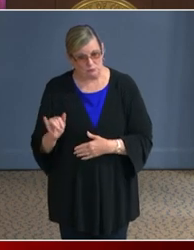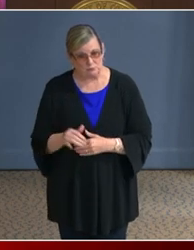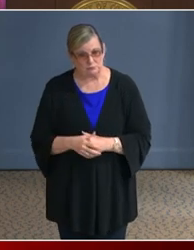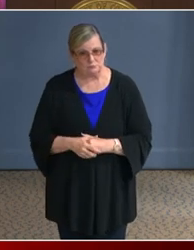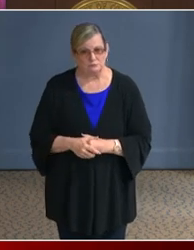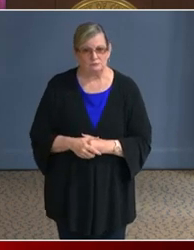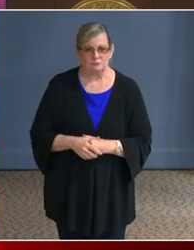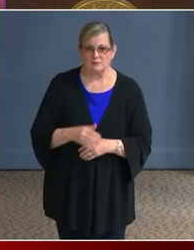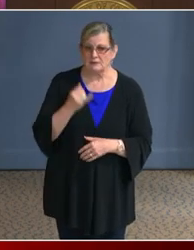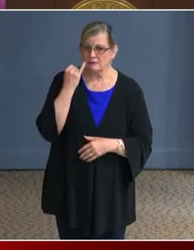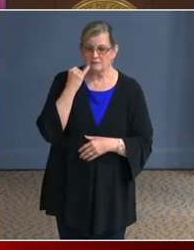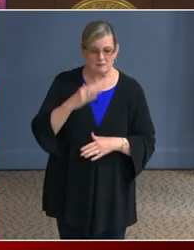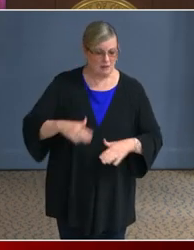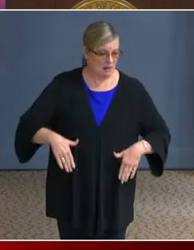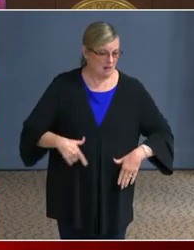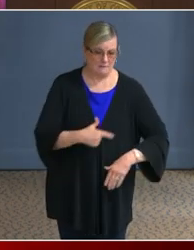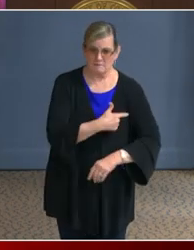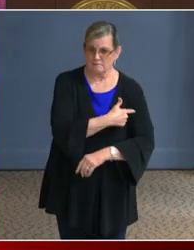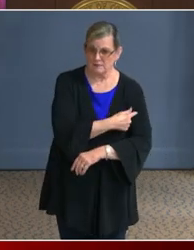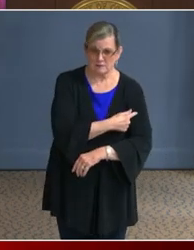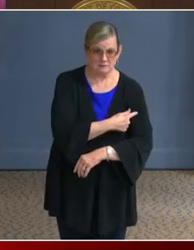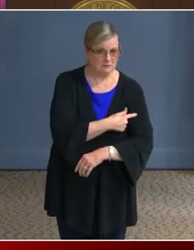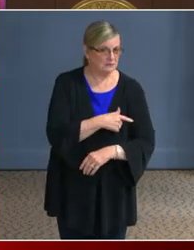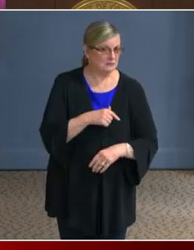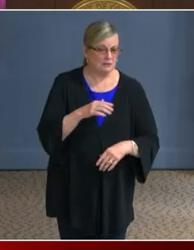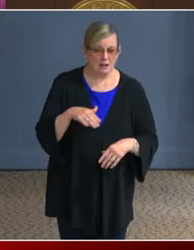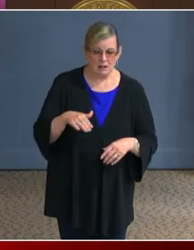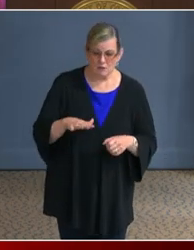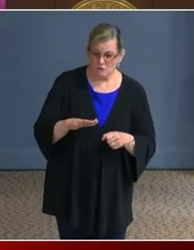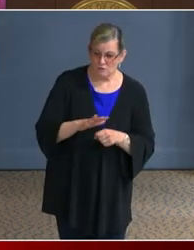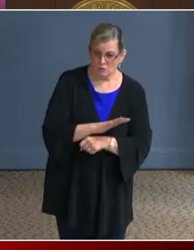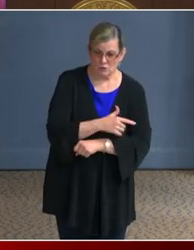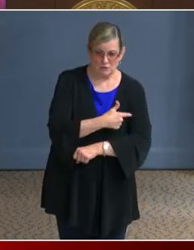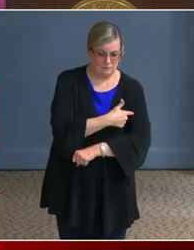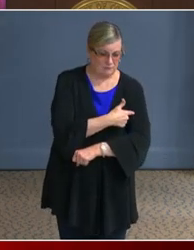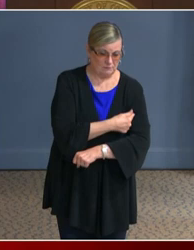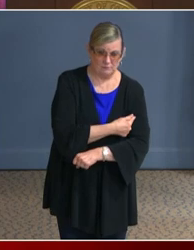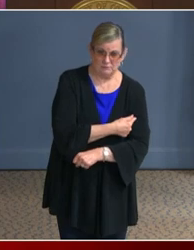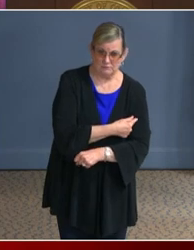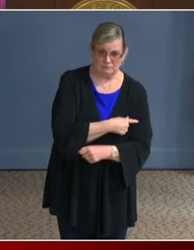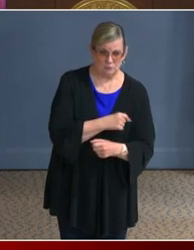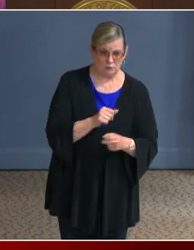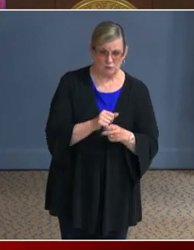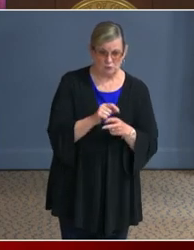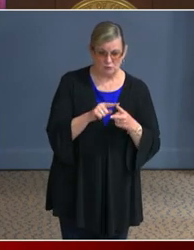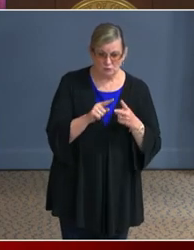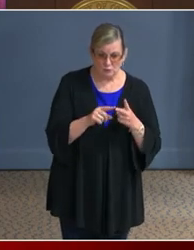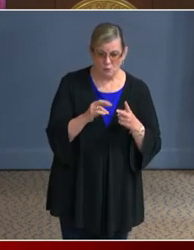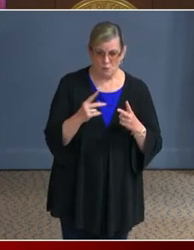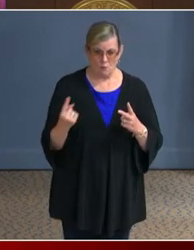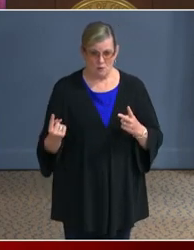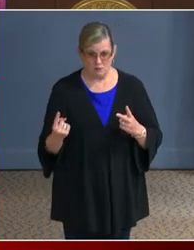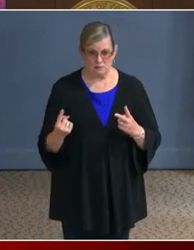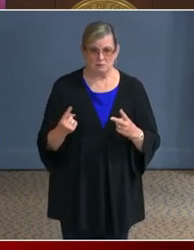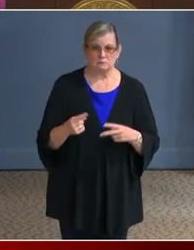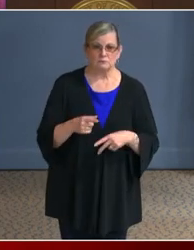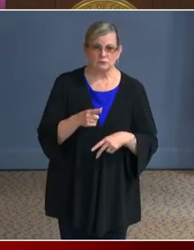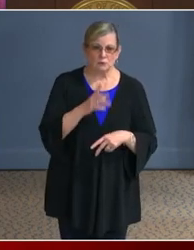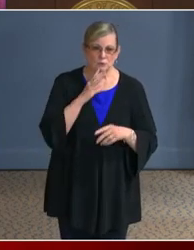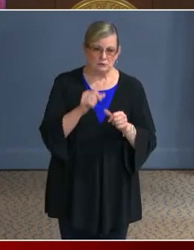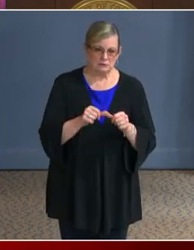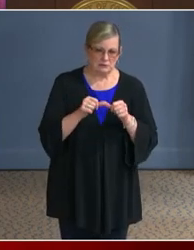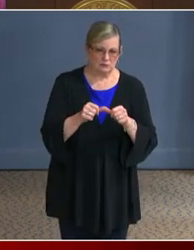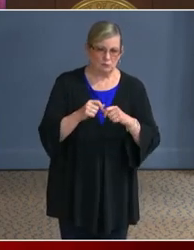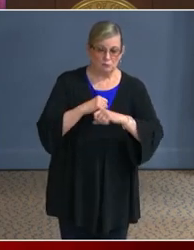not vaccinated or not yet fully vaccinated, we need you to continue to